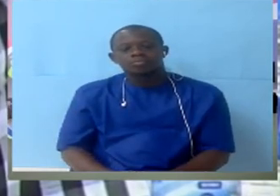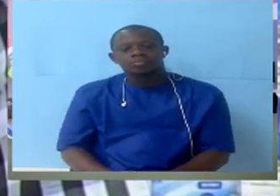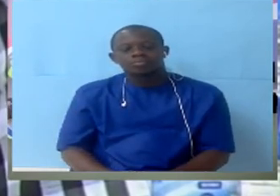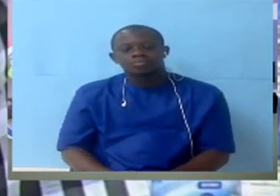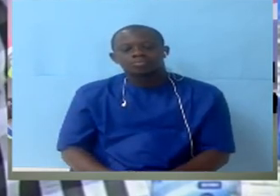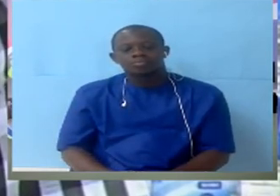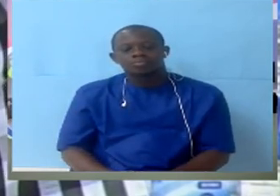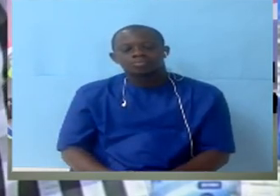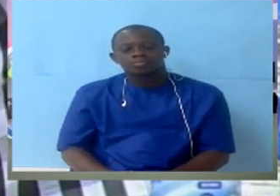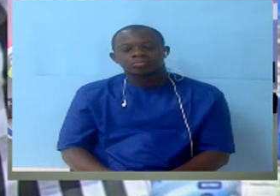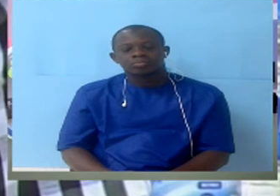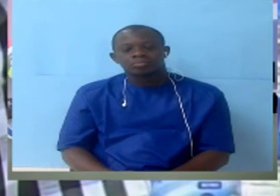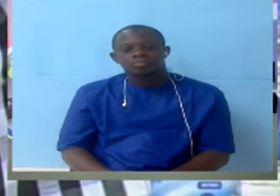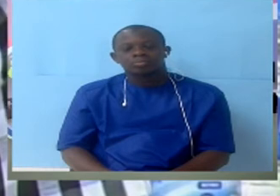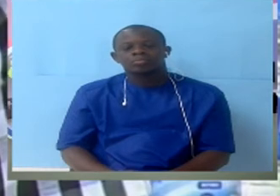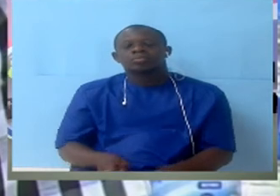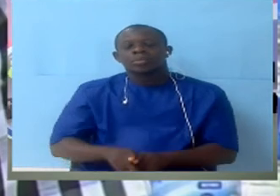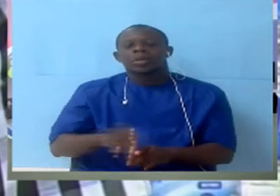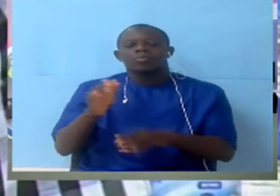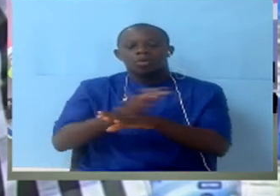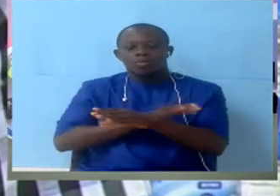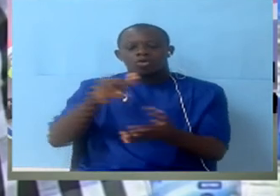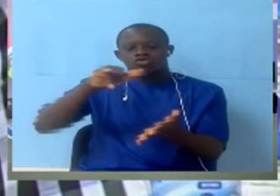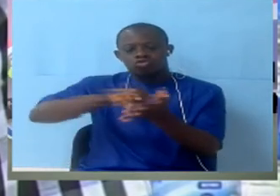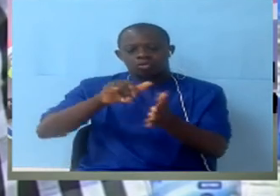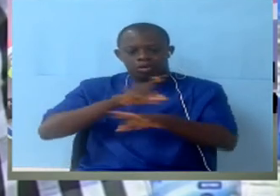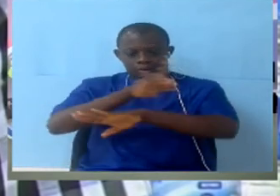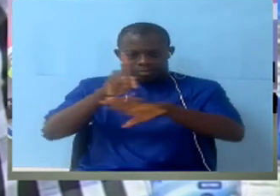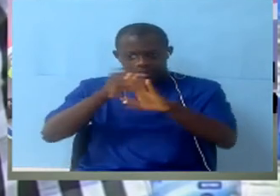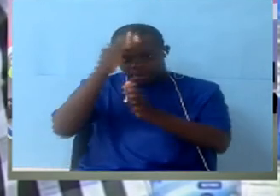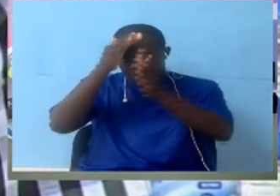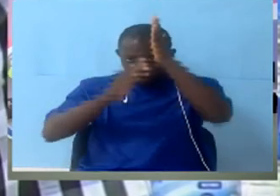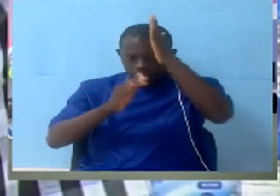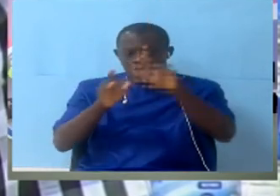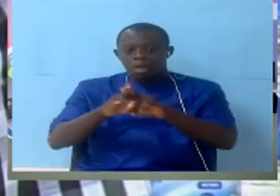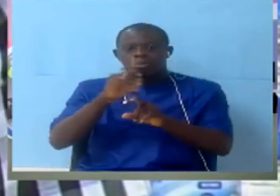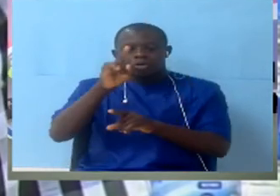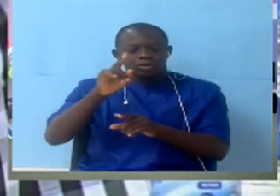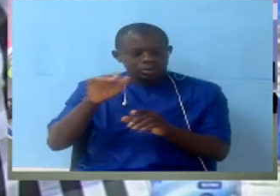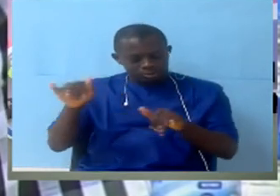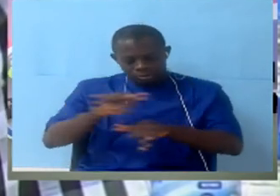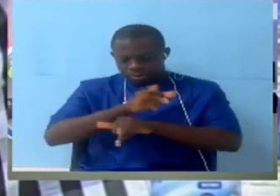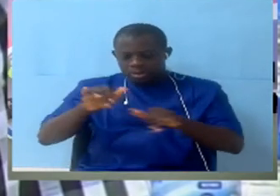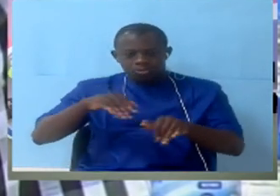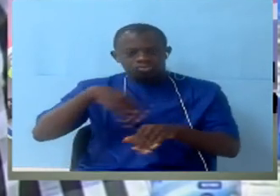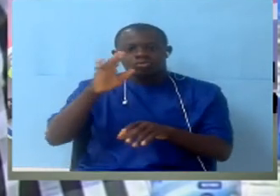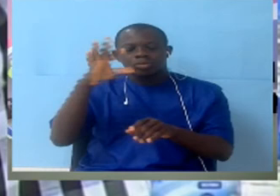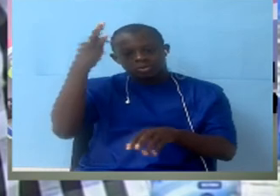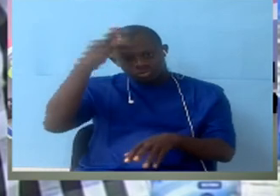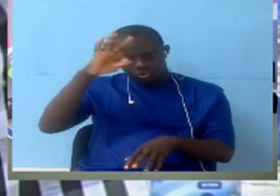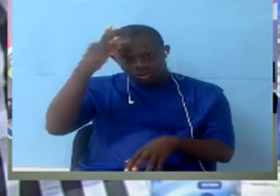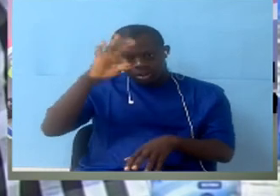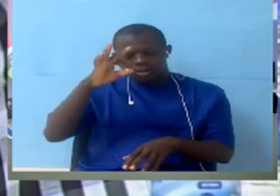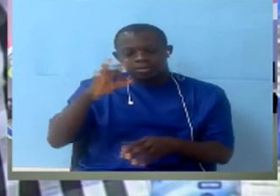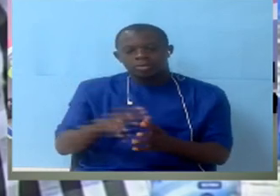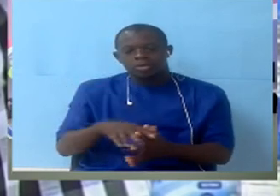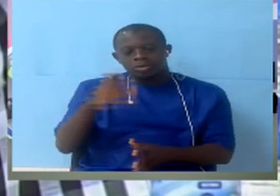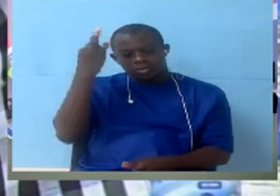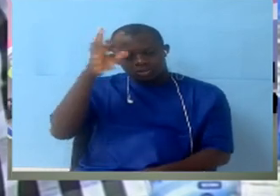2012 me was in the classes la I was in Yundum Barrack, but still going to classes. Under Yundum Barrack, there. But still, I was at the Yundum